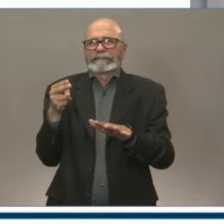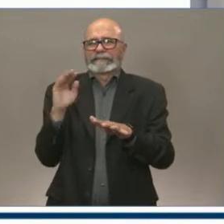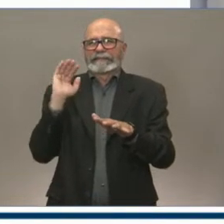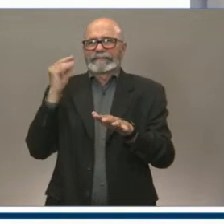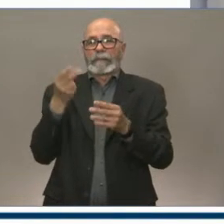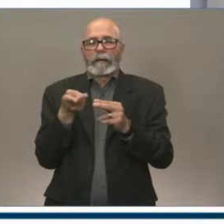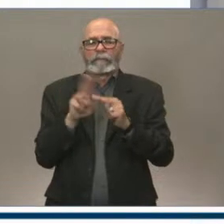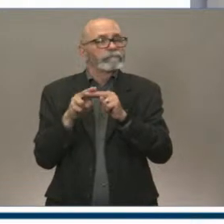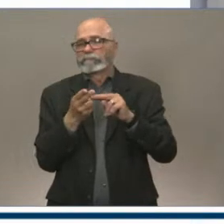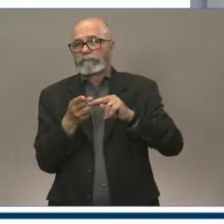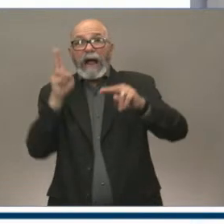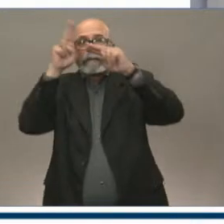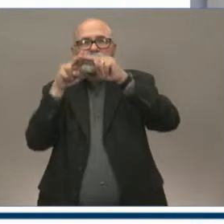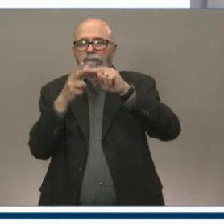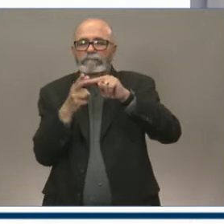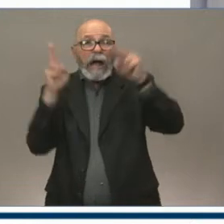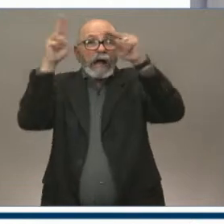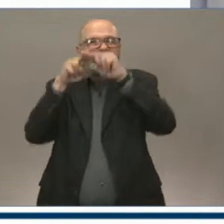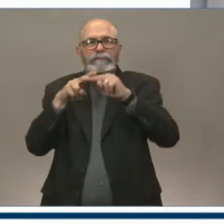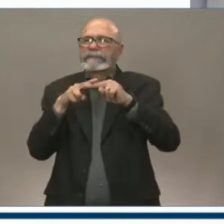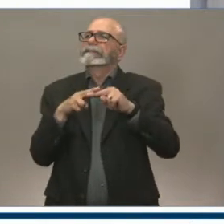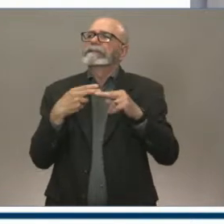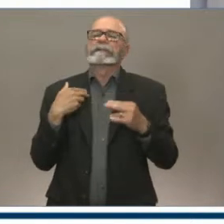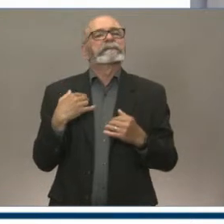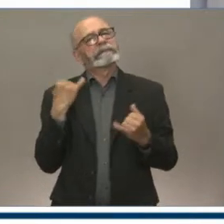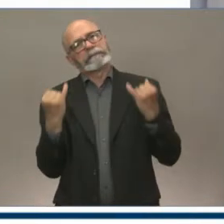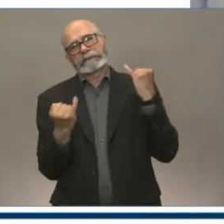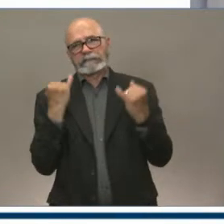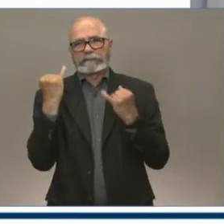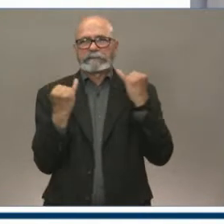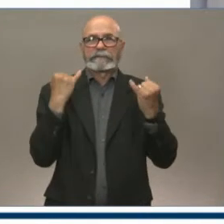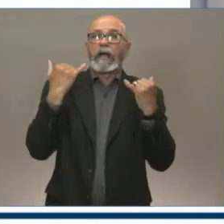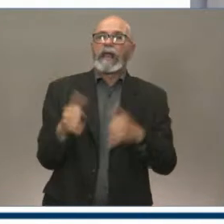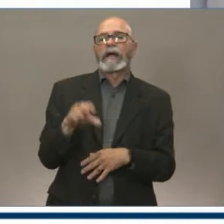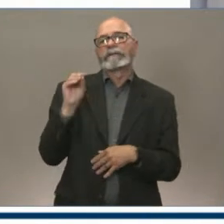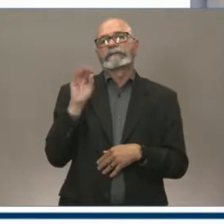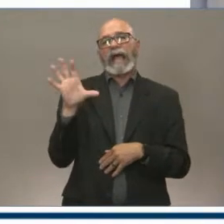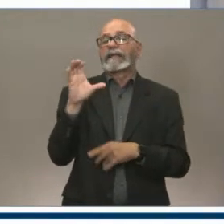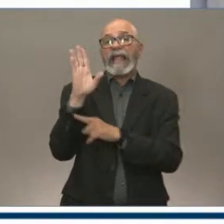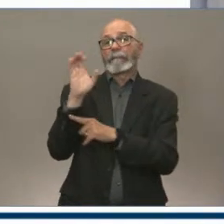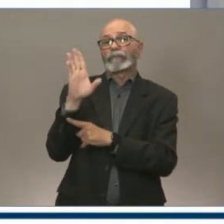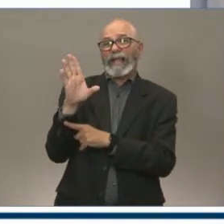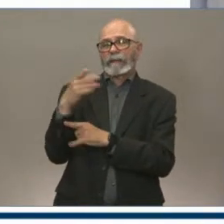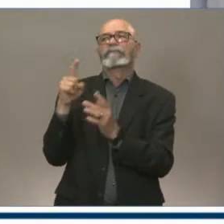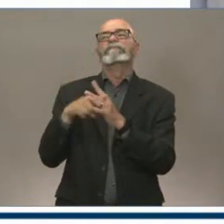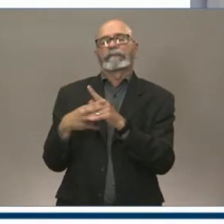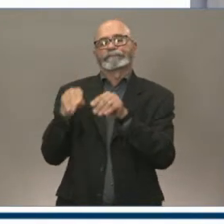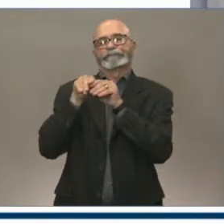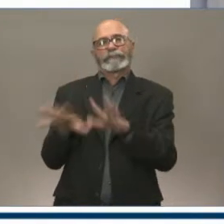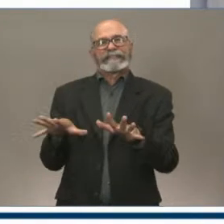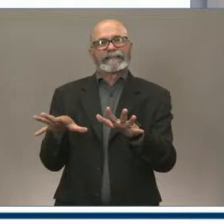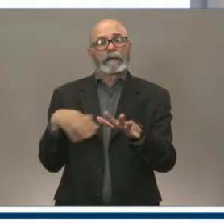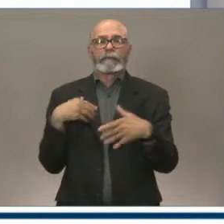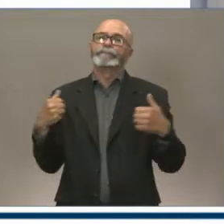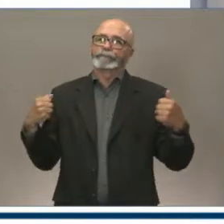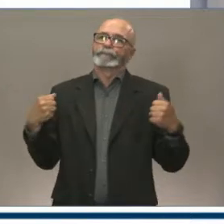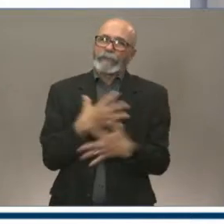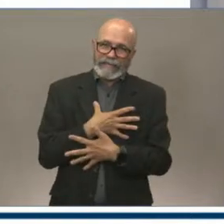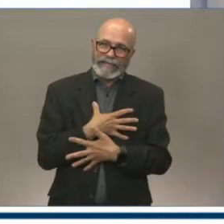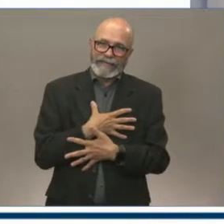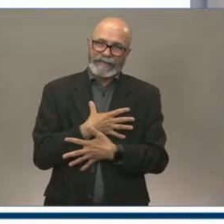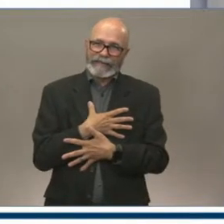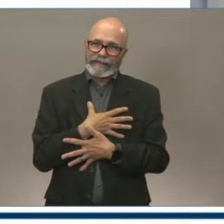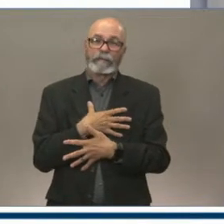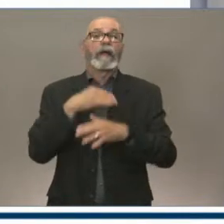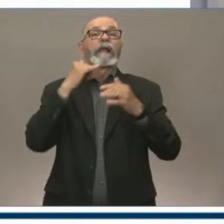increasingly concerned about spread in the CBRM. COVID is in every region of our province, and it doesn't seem to want to slow